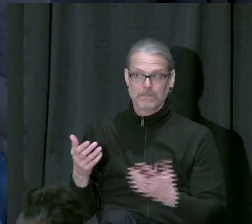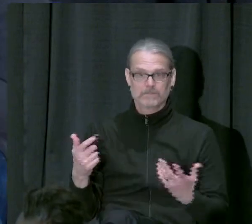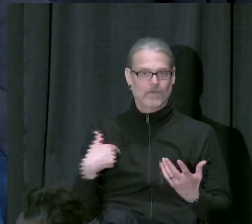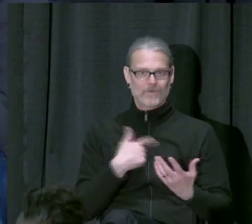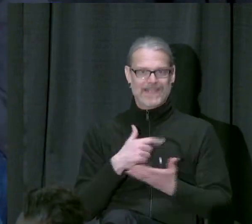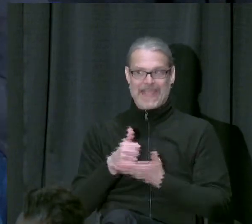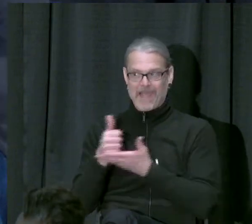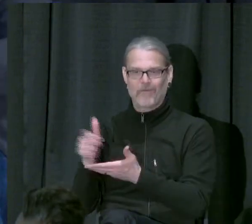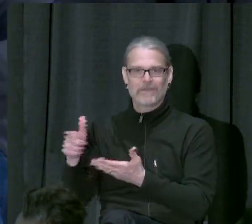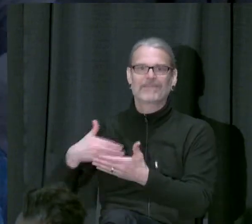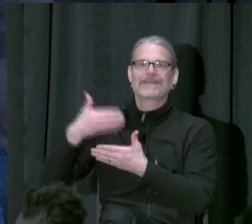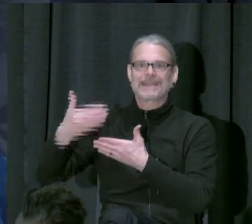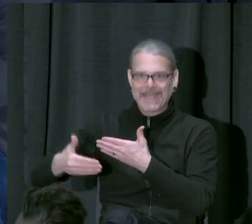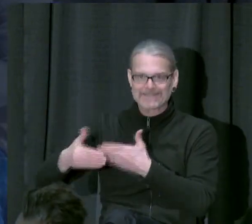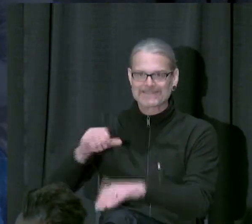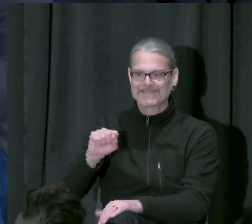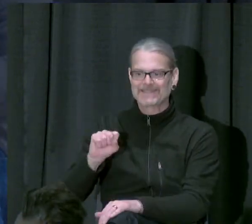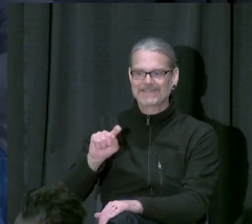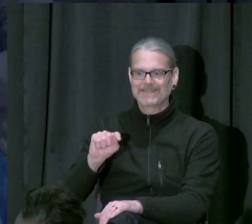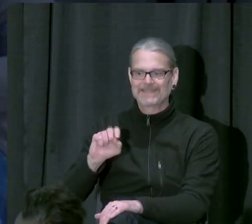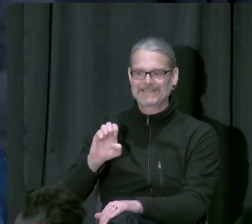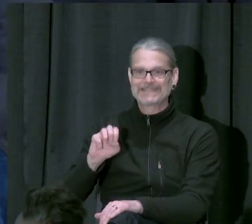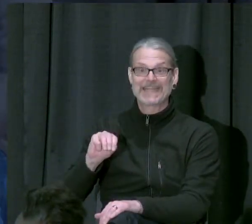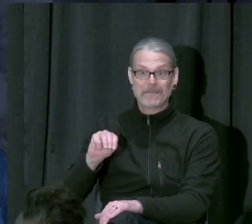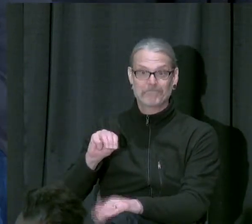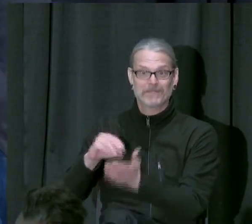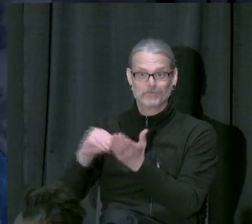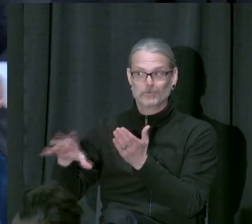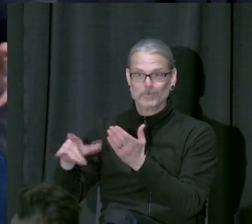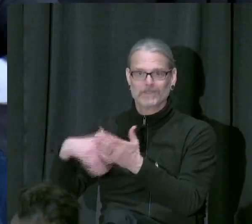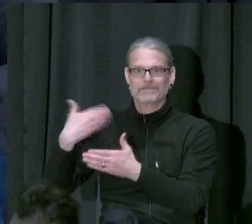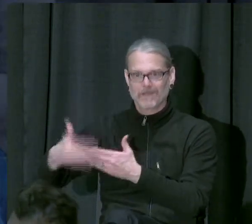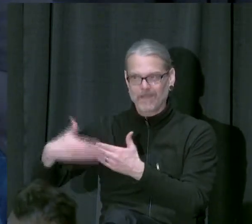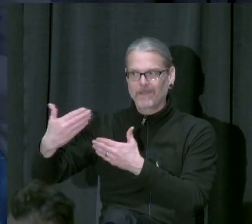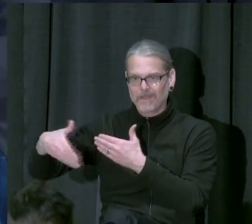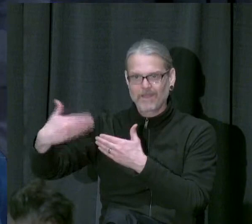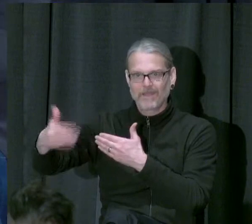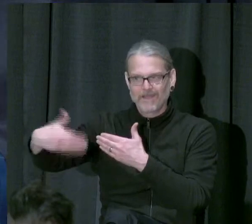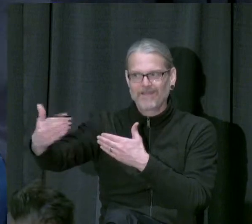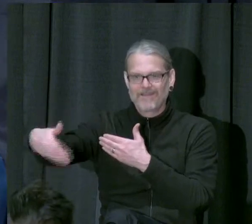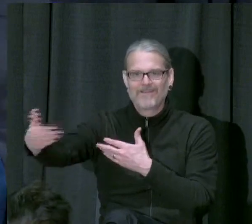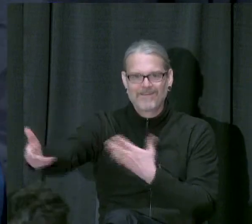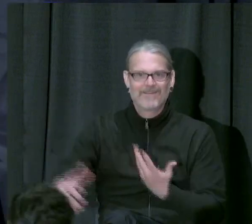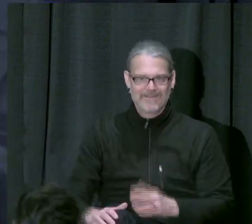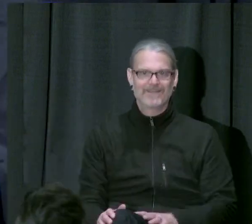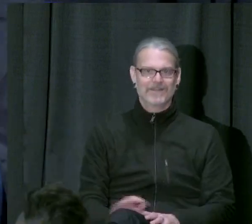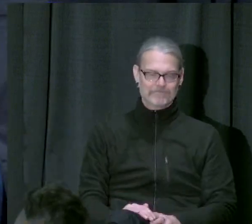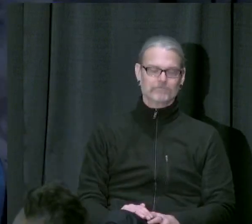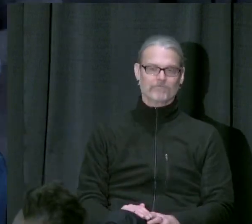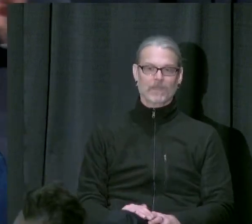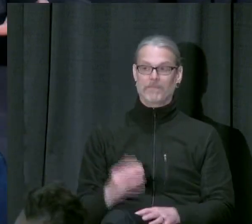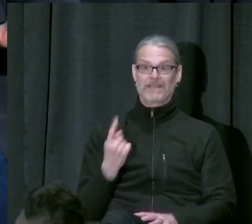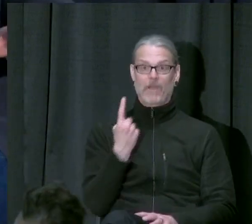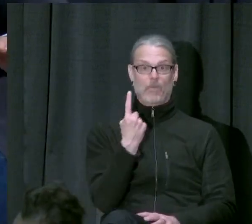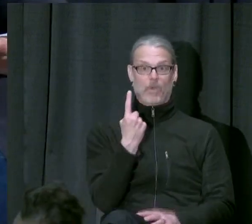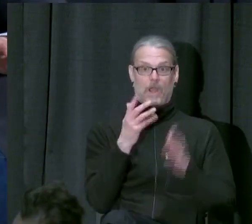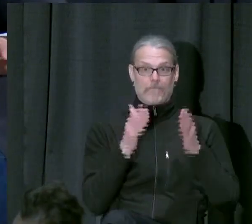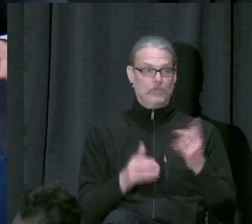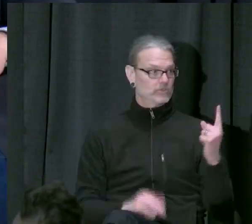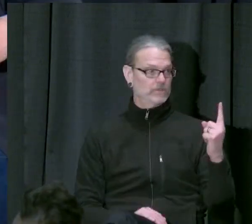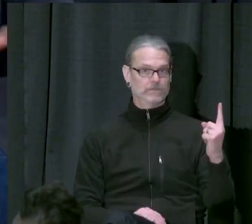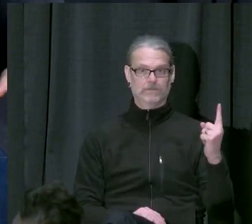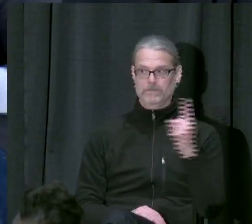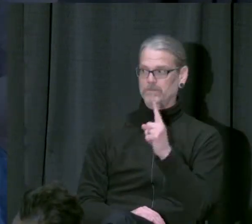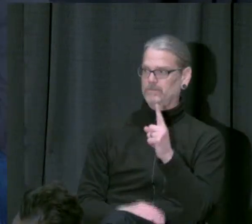next generation of STEM students going into their field and helping a whole, whatever our impact is on one person, you can multiply